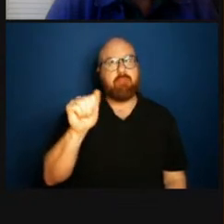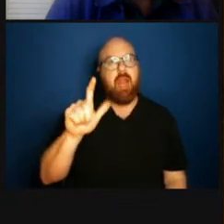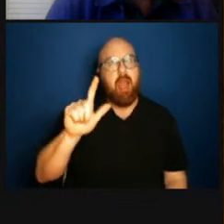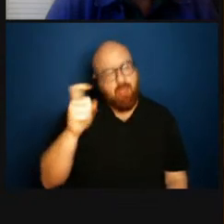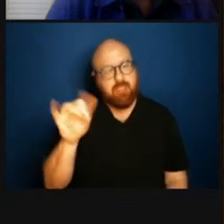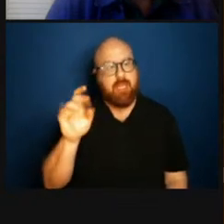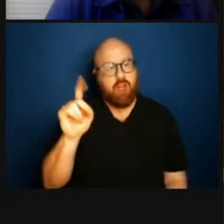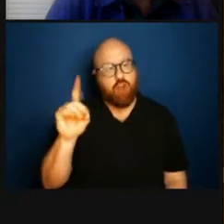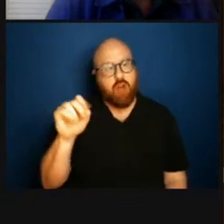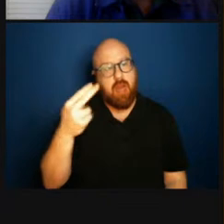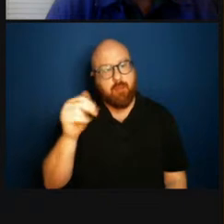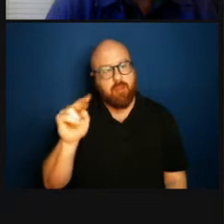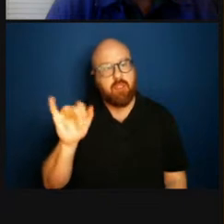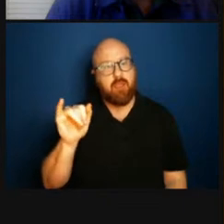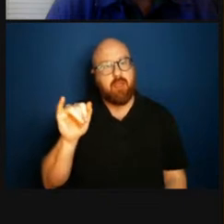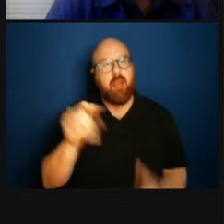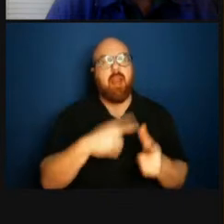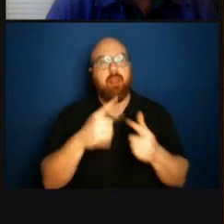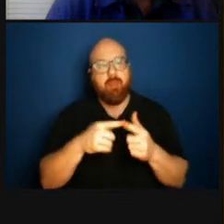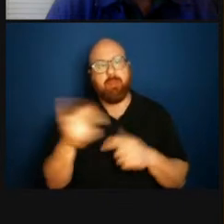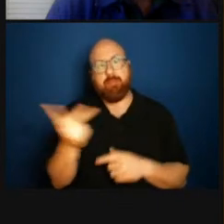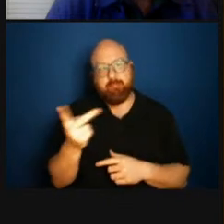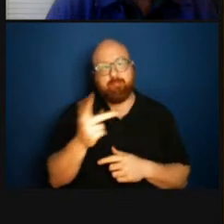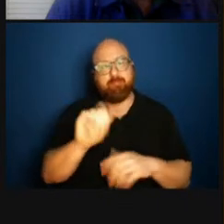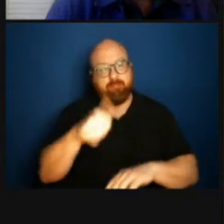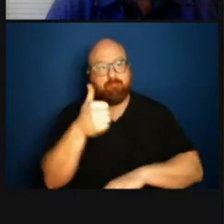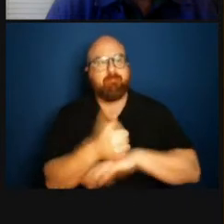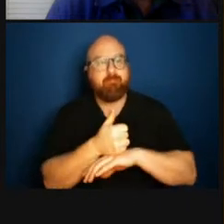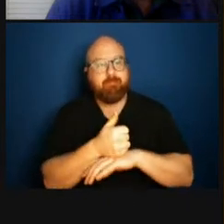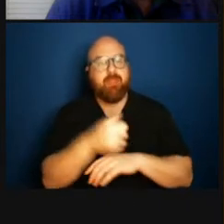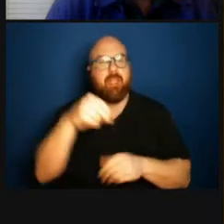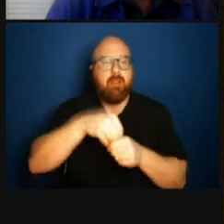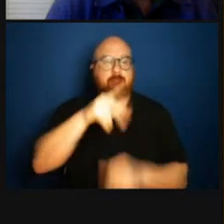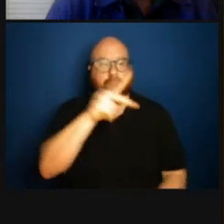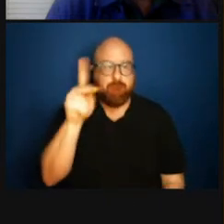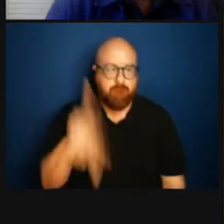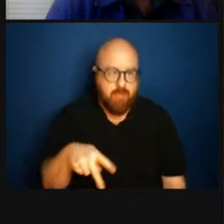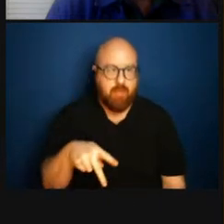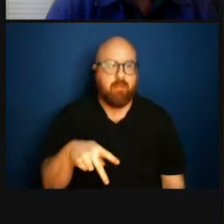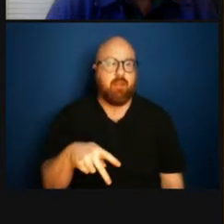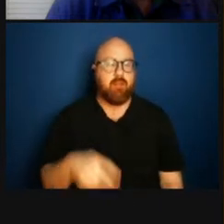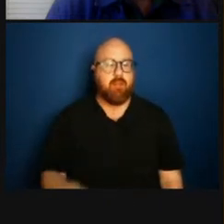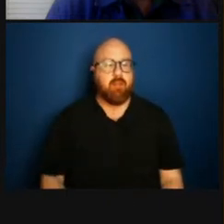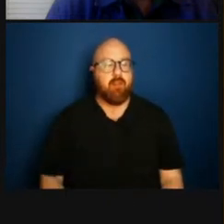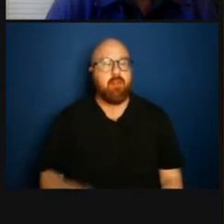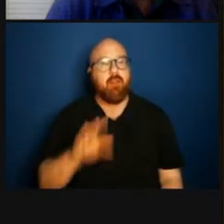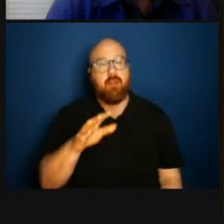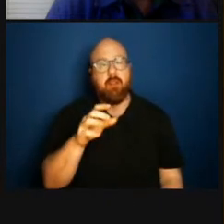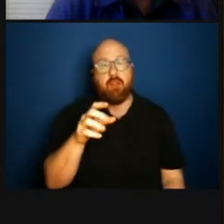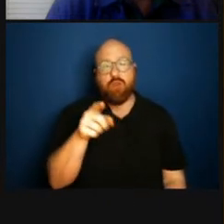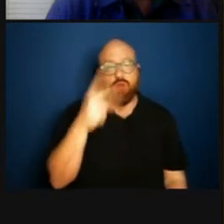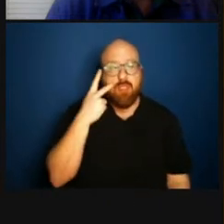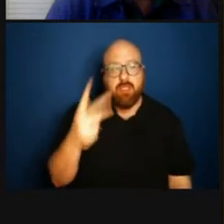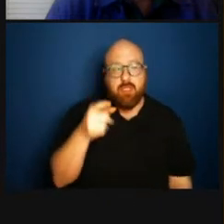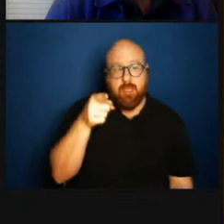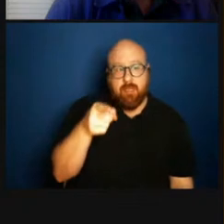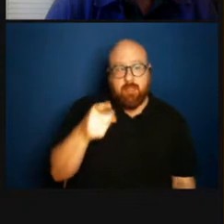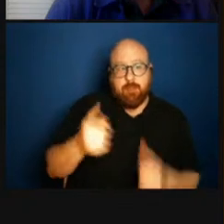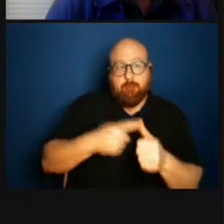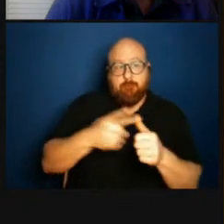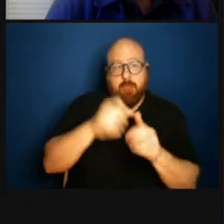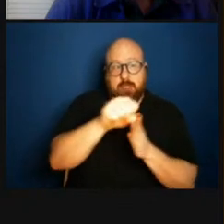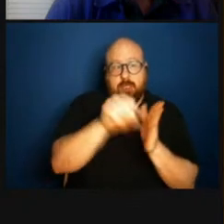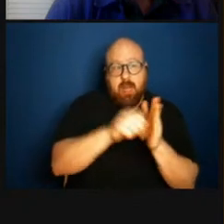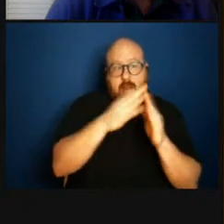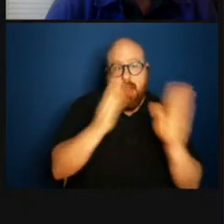illustration of the State House with a few other buildings. The one on the right, obviously, the Treasury Building still survives. But the